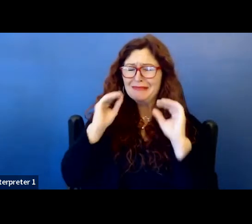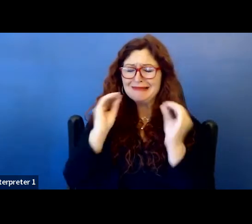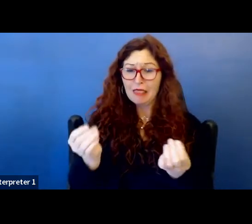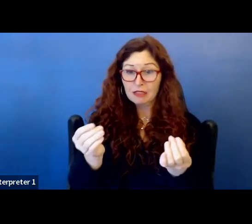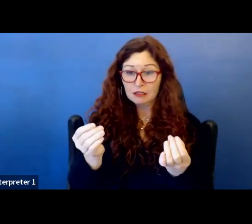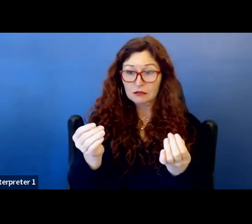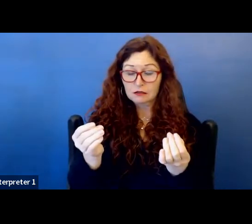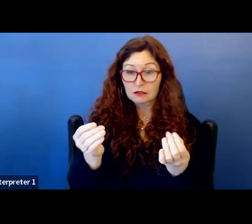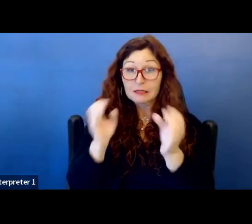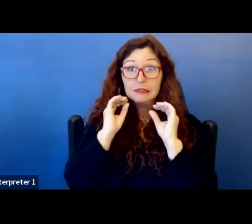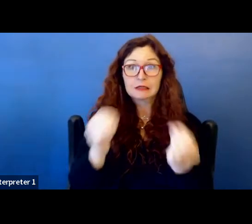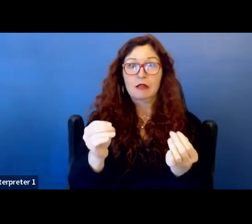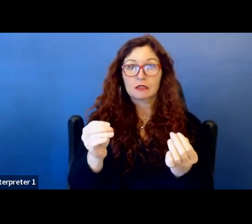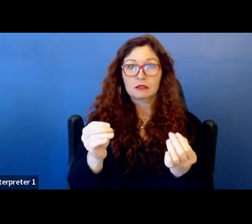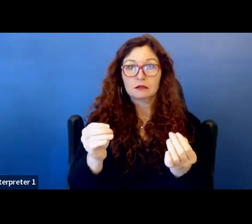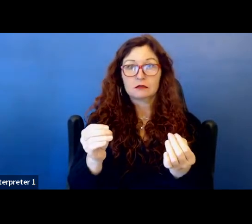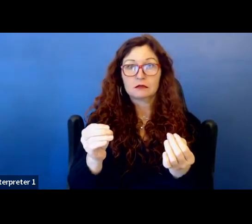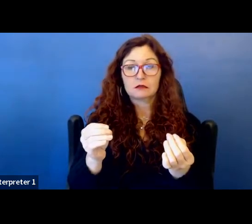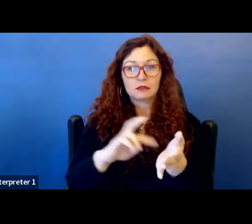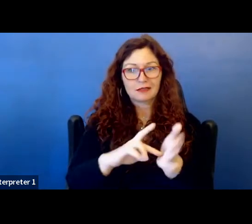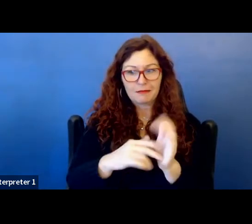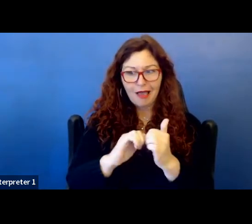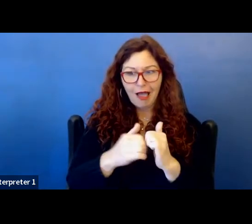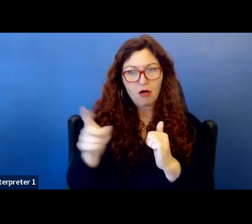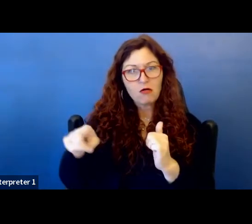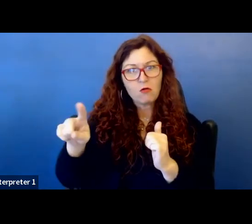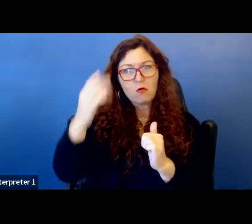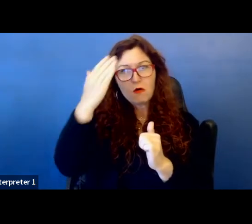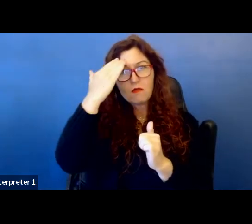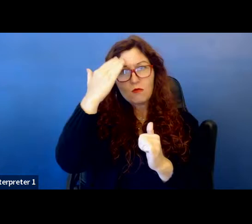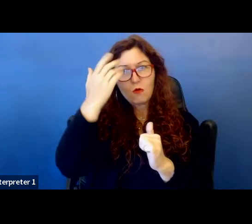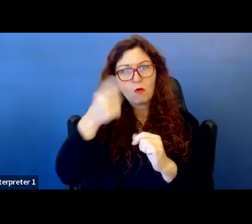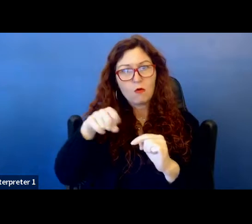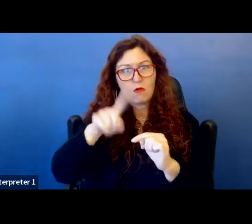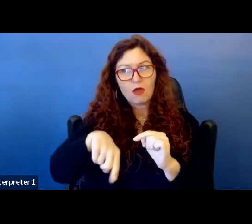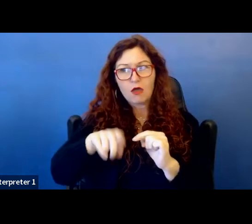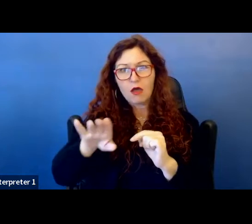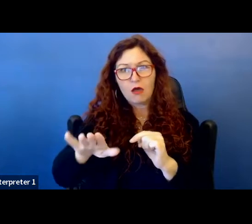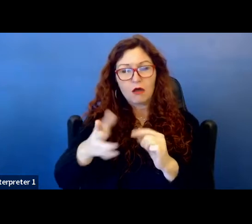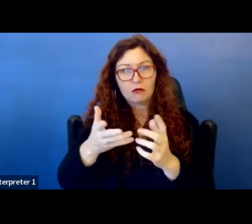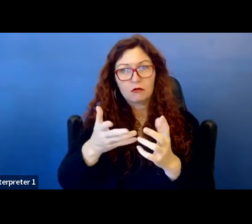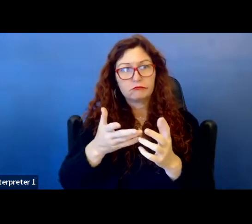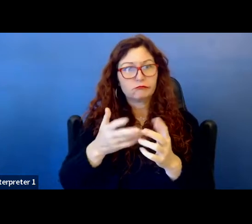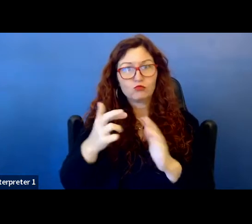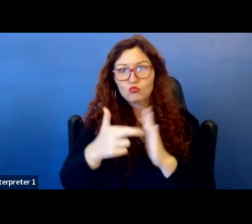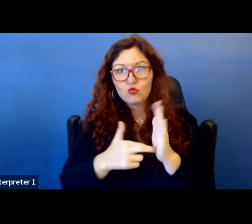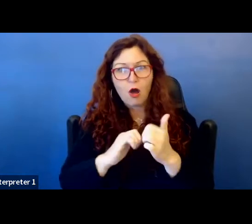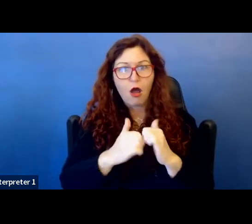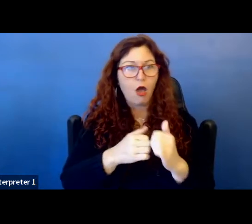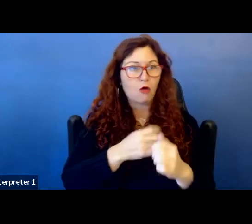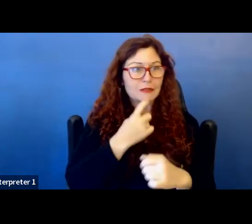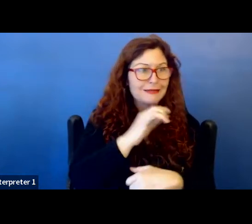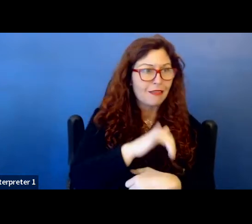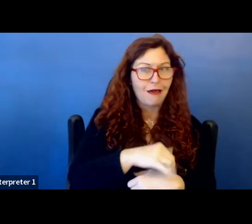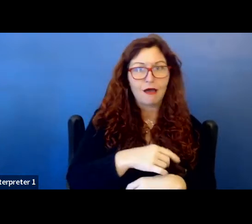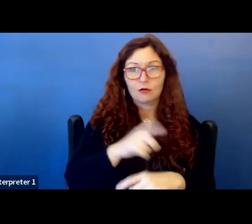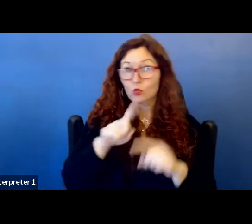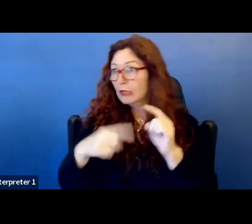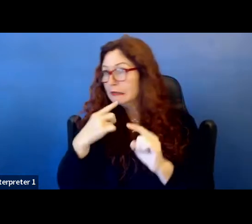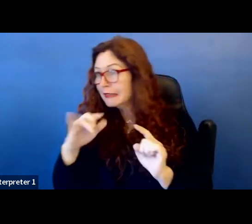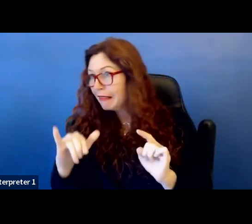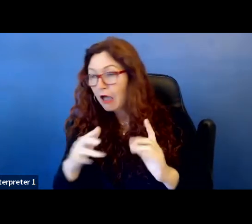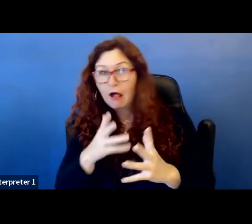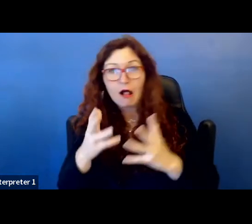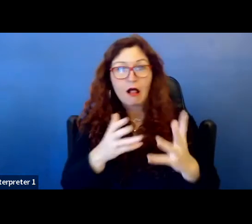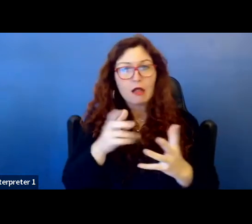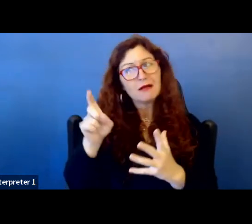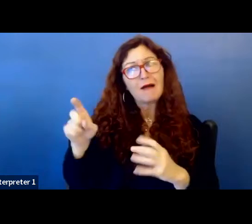to have proper and good training iron workers are now leading the way with to be that one guy be that one guy be that one guy to